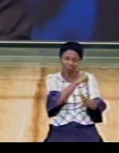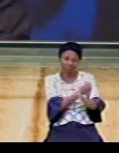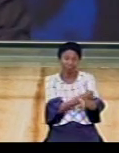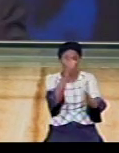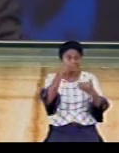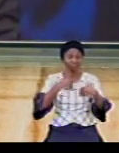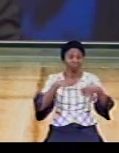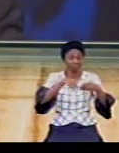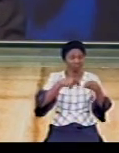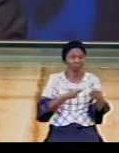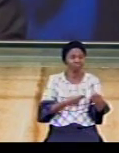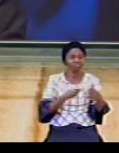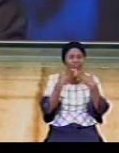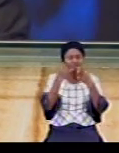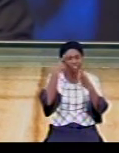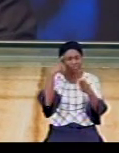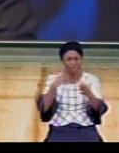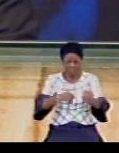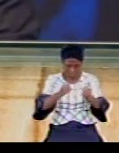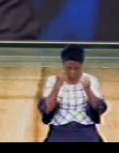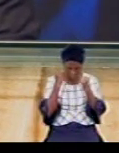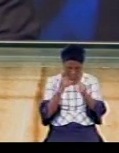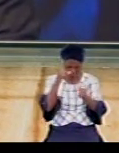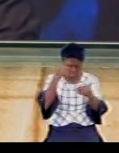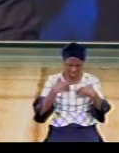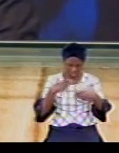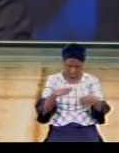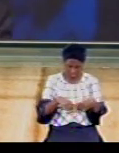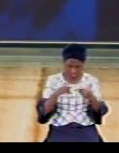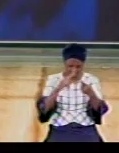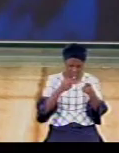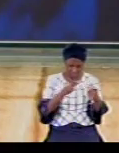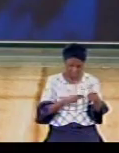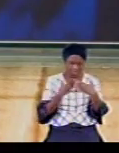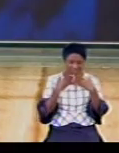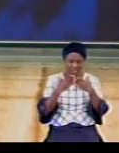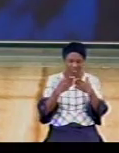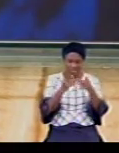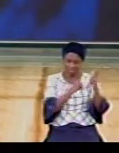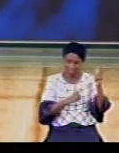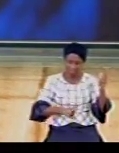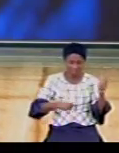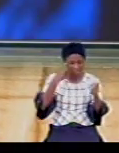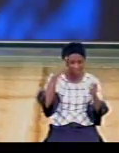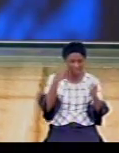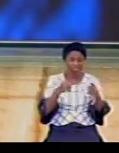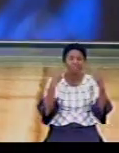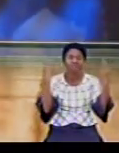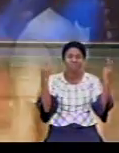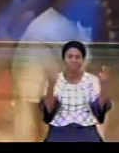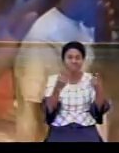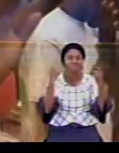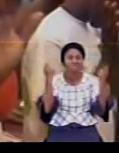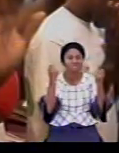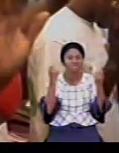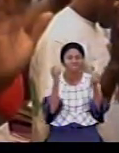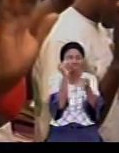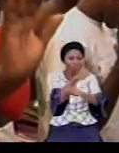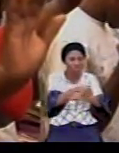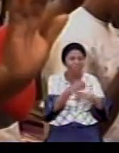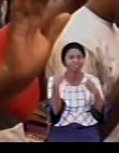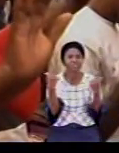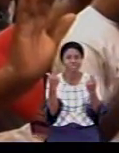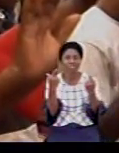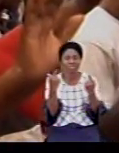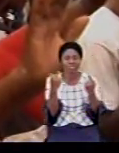us. We thank you for the power you have given us. We thank you, Lord, for the victory. Victory over sin. And